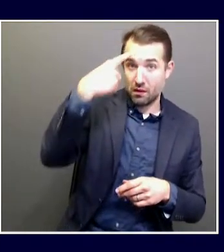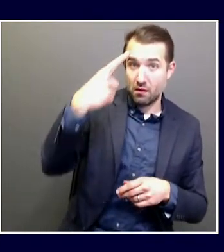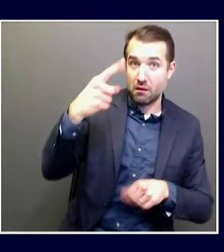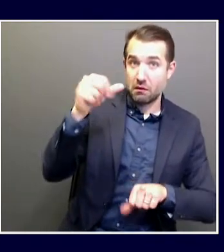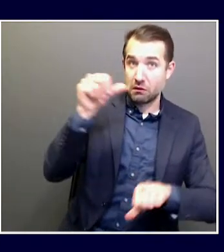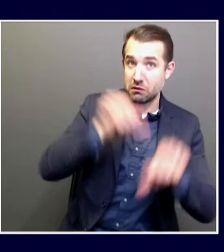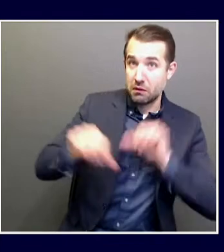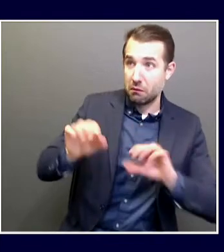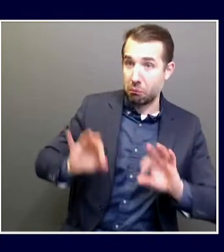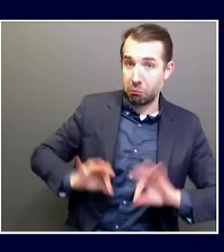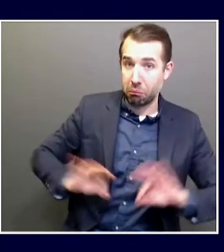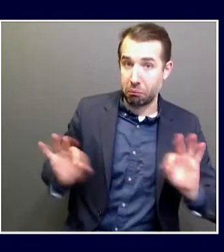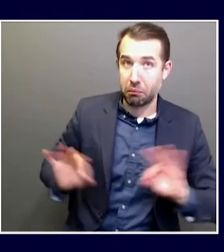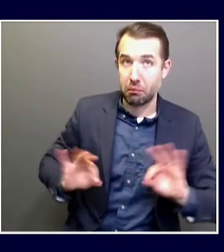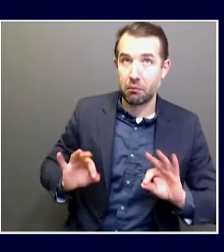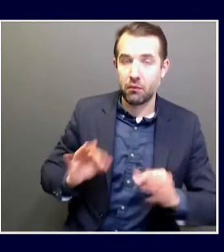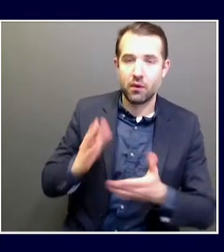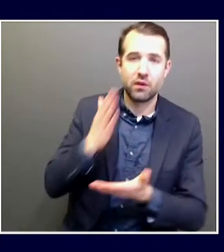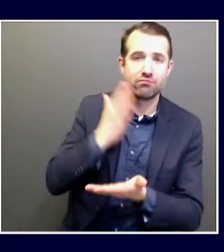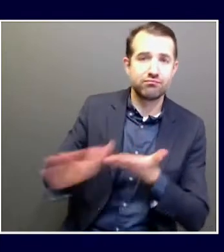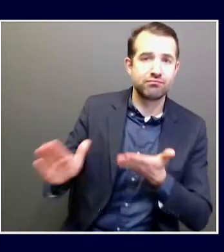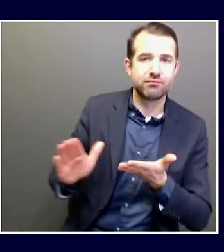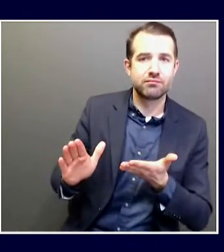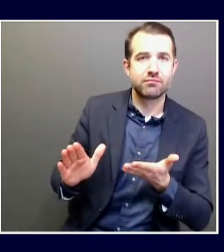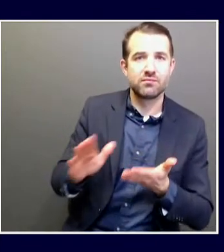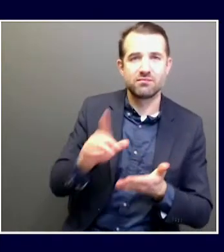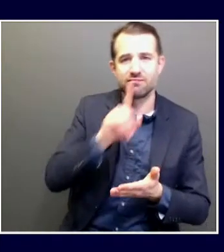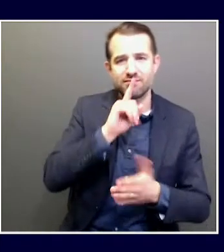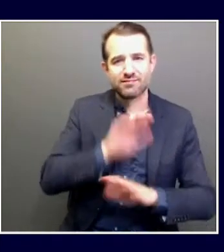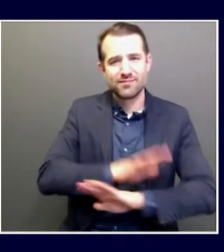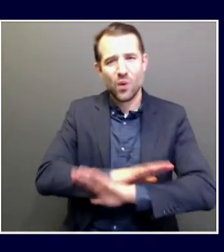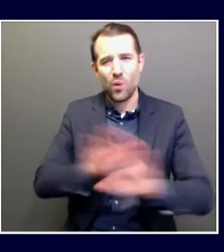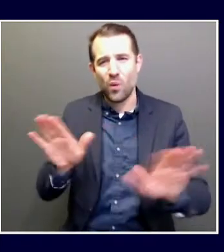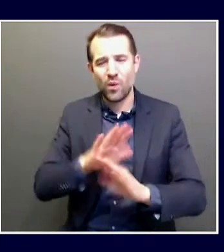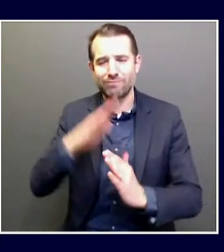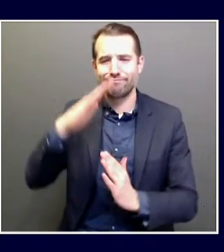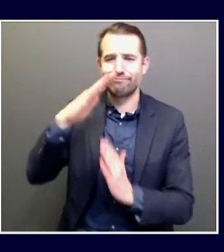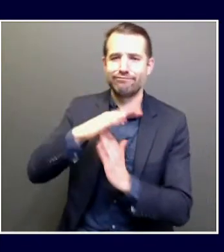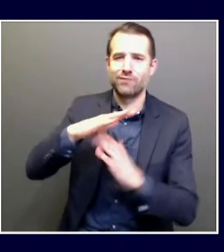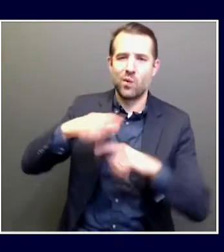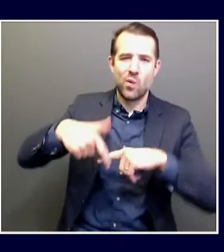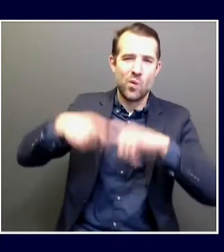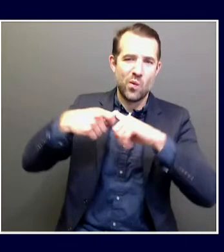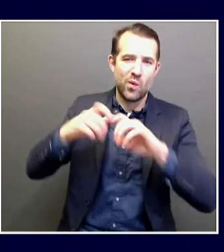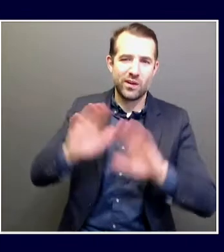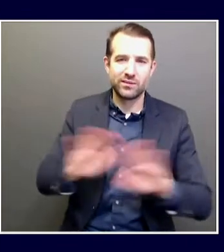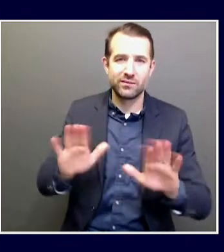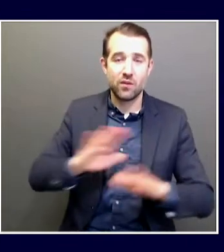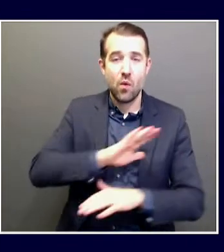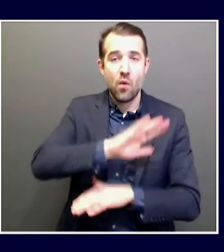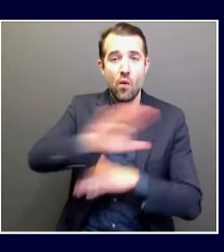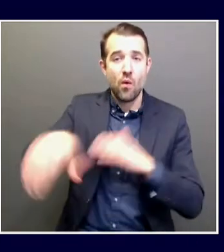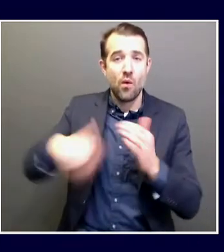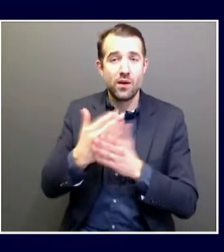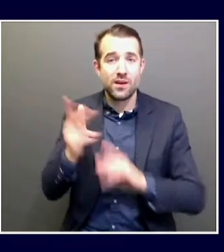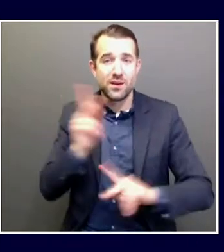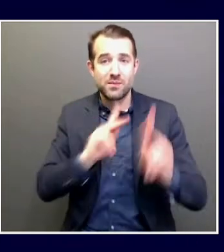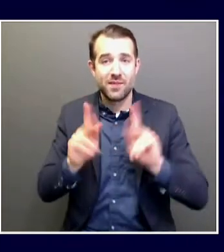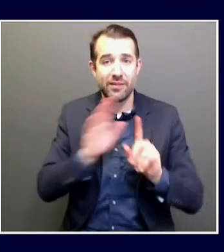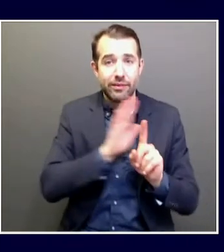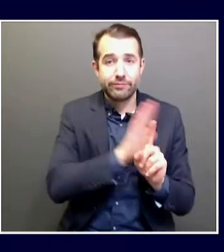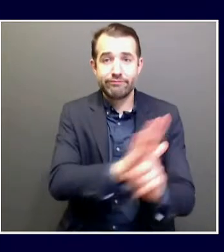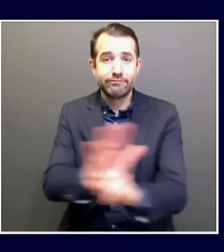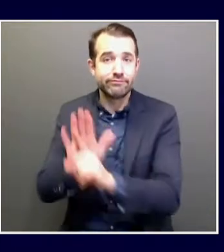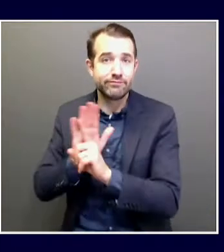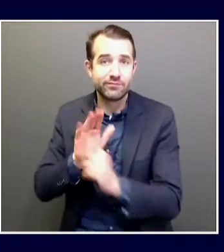of those extremes is true. What is true is that everyone approaches COVID differently through